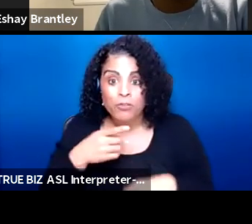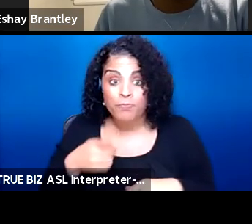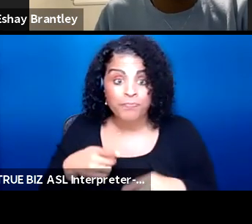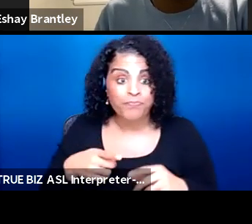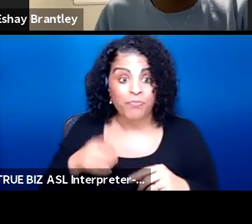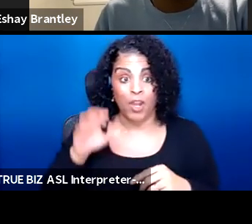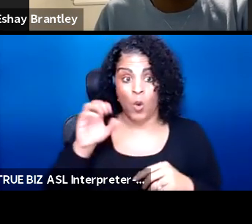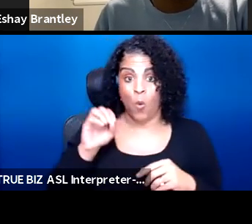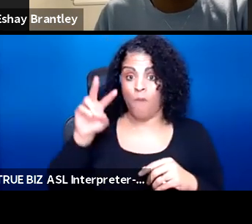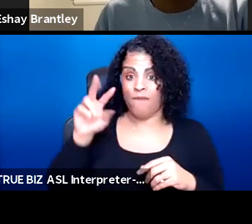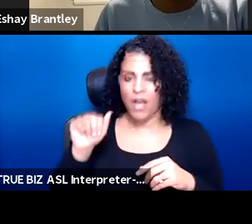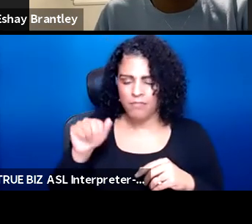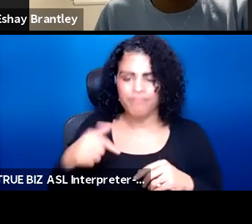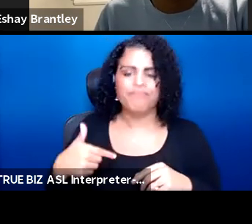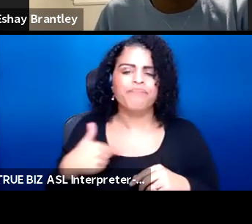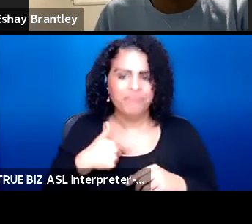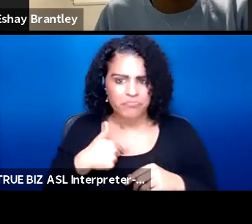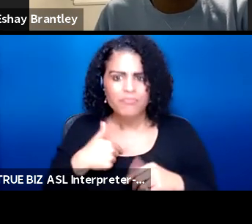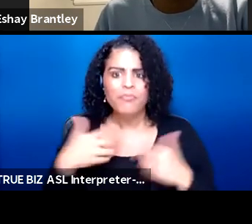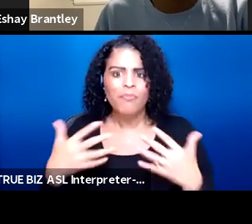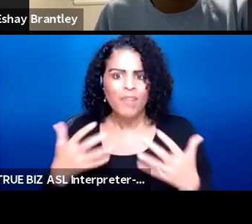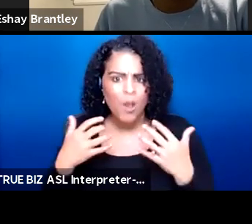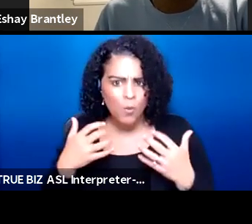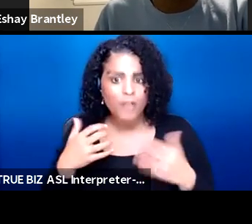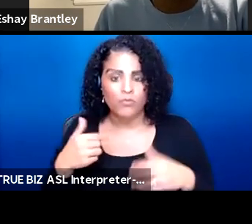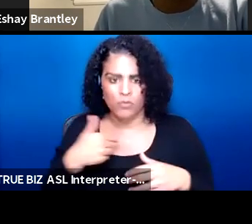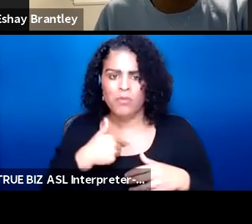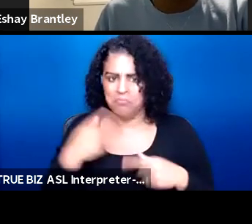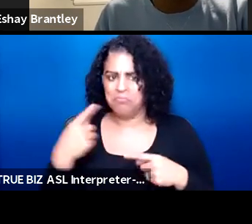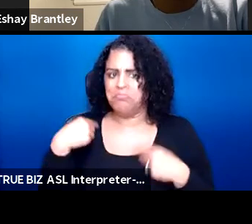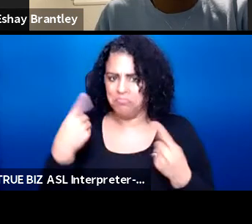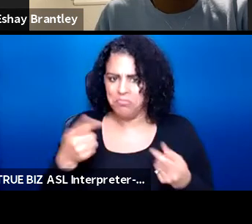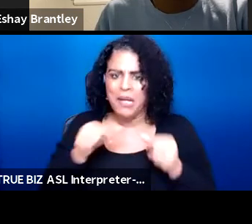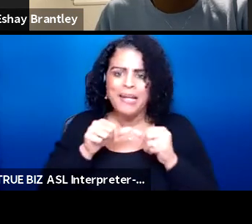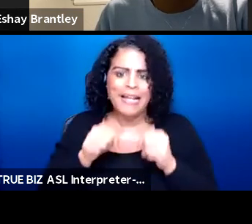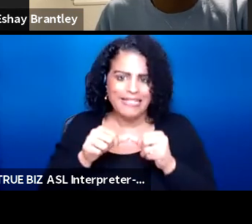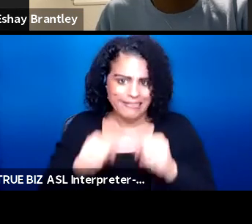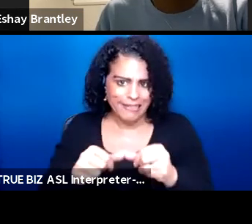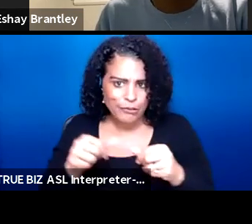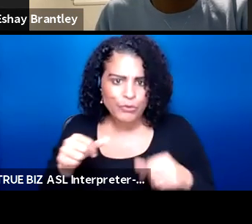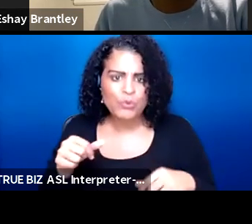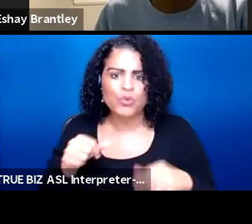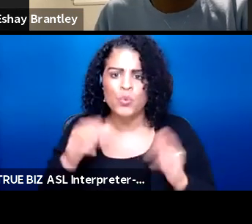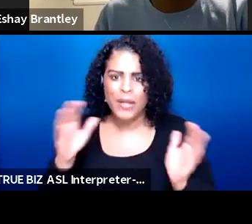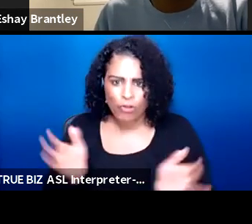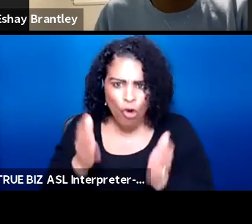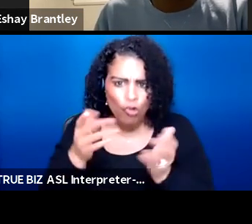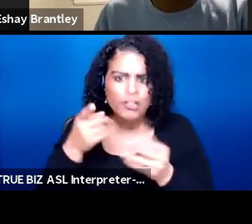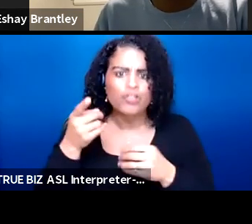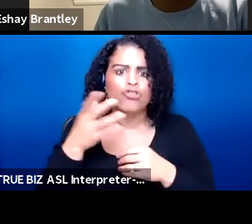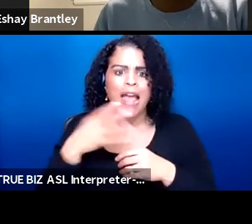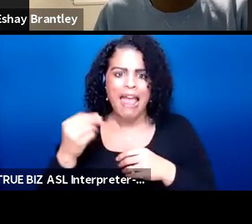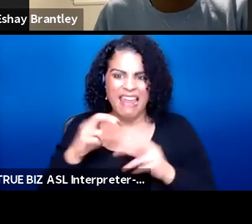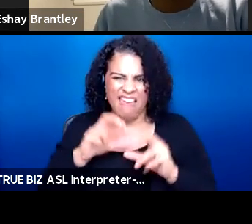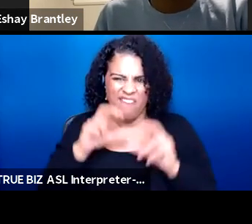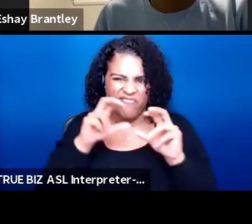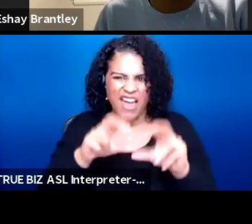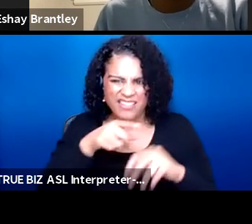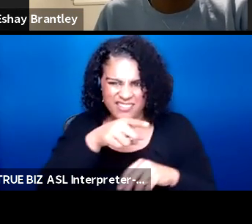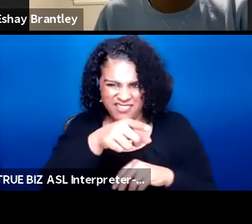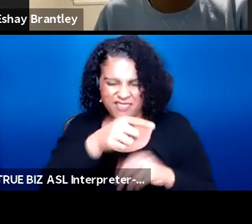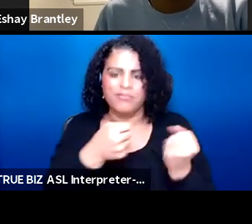For me, I just I want to, and I have been and continue to encourage and invest in supporting artists of